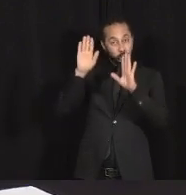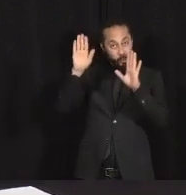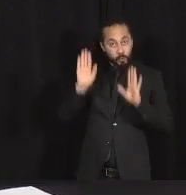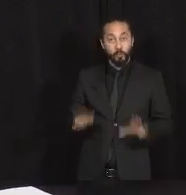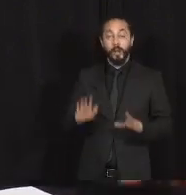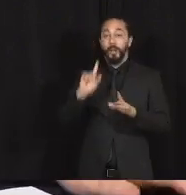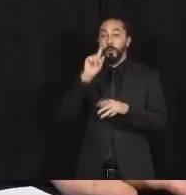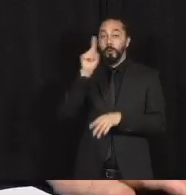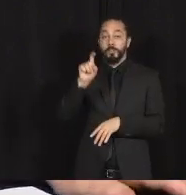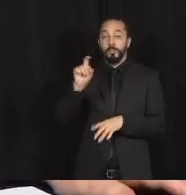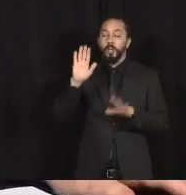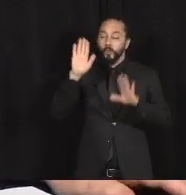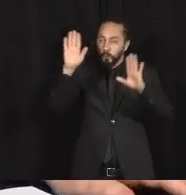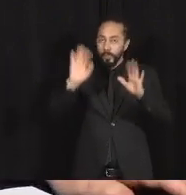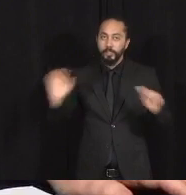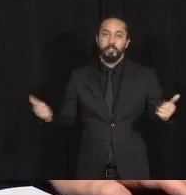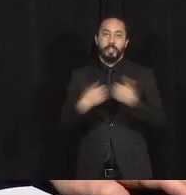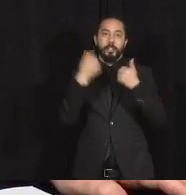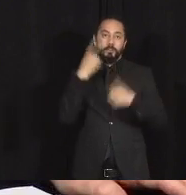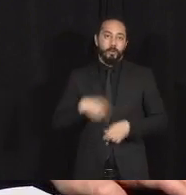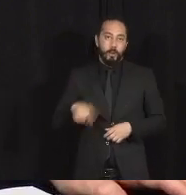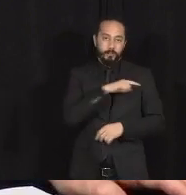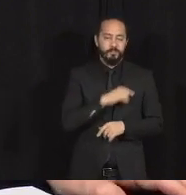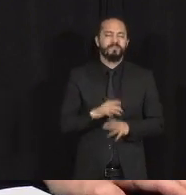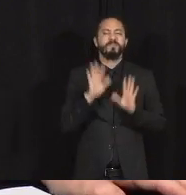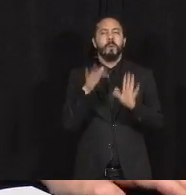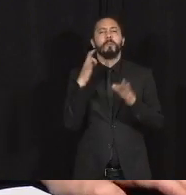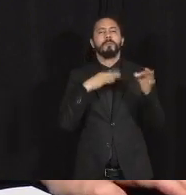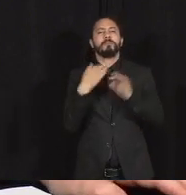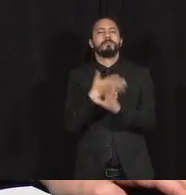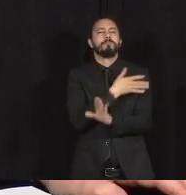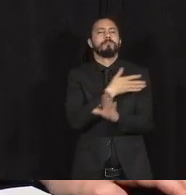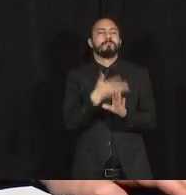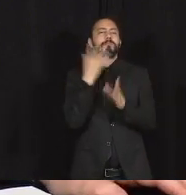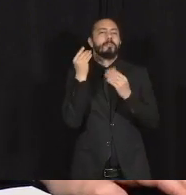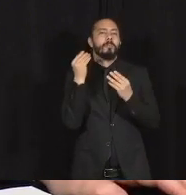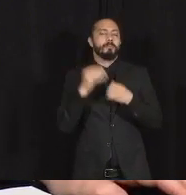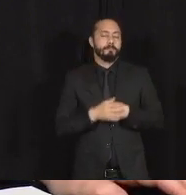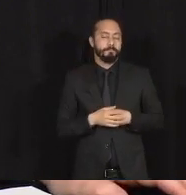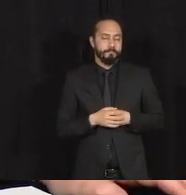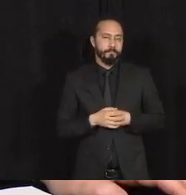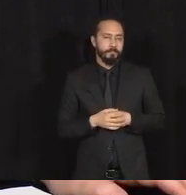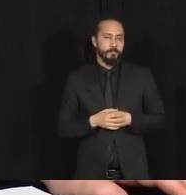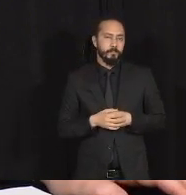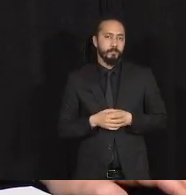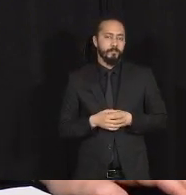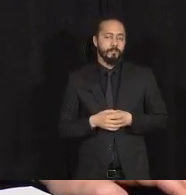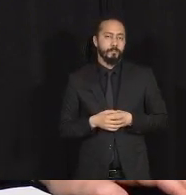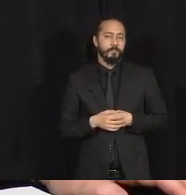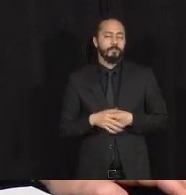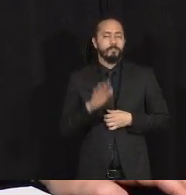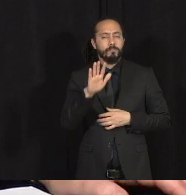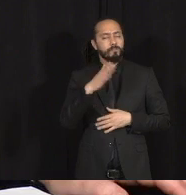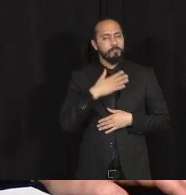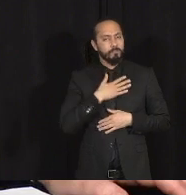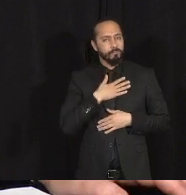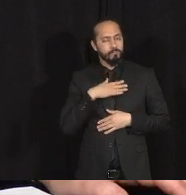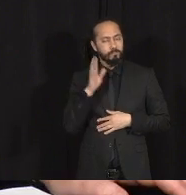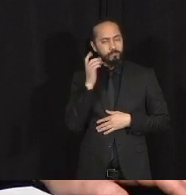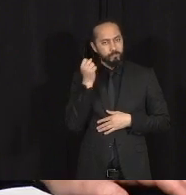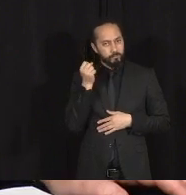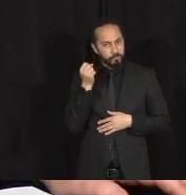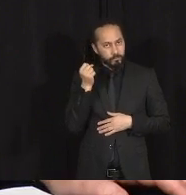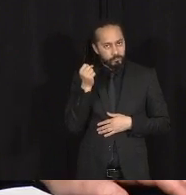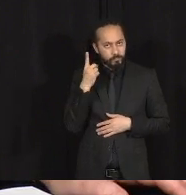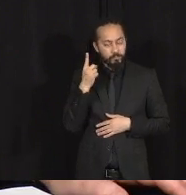context, because I appreciate that people will feel that even a range of 3,000